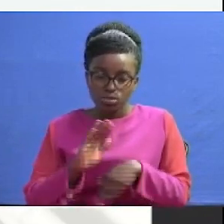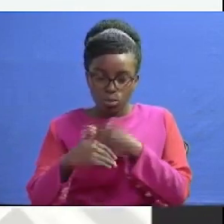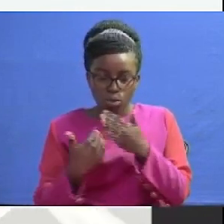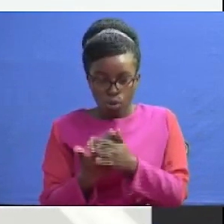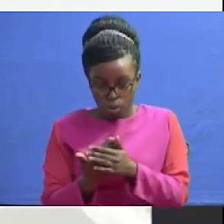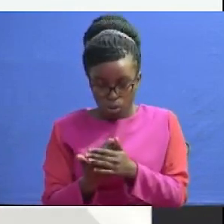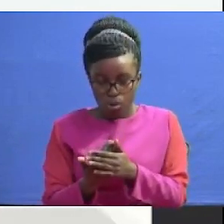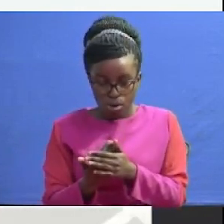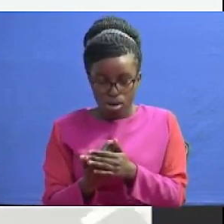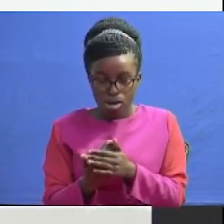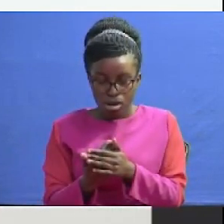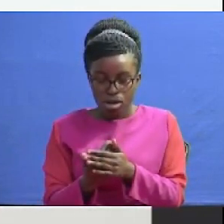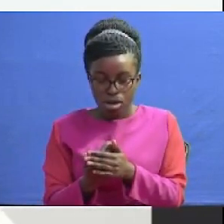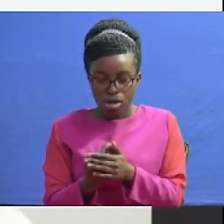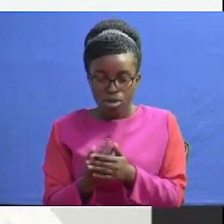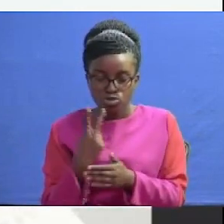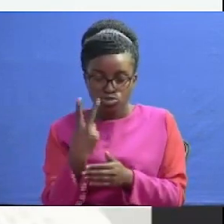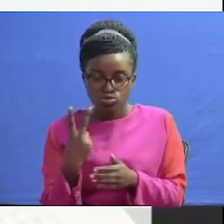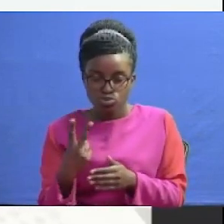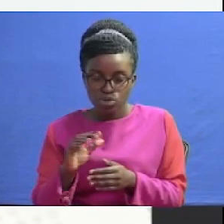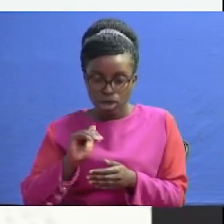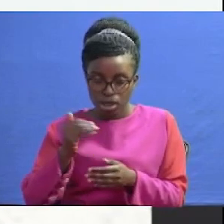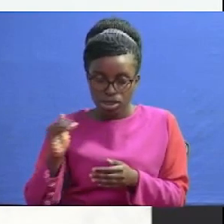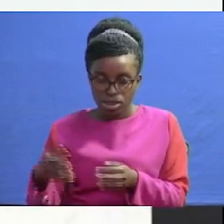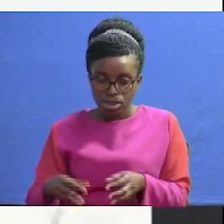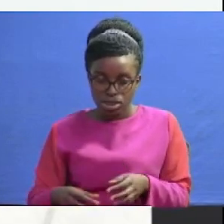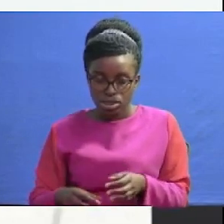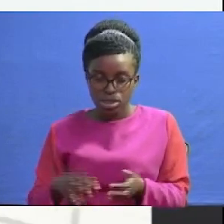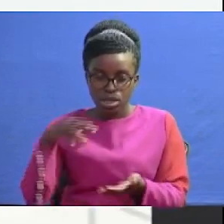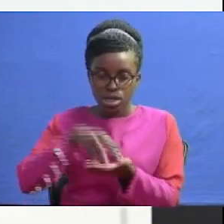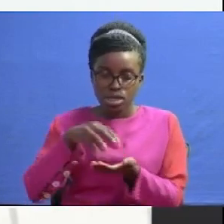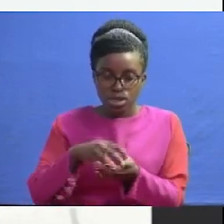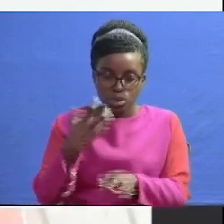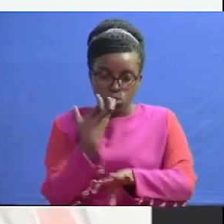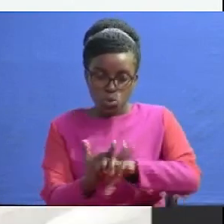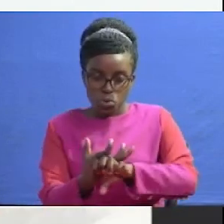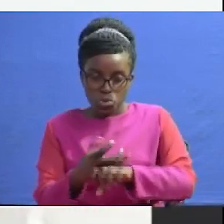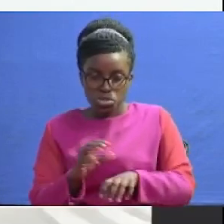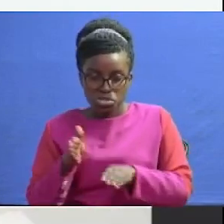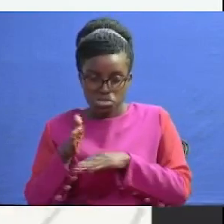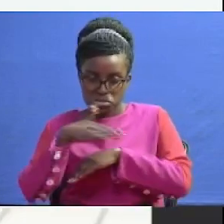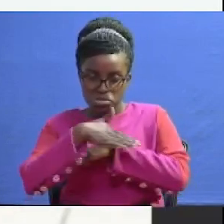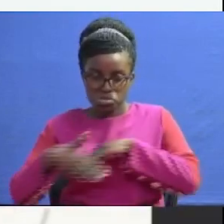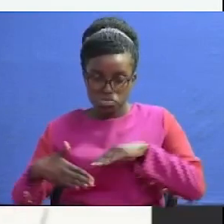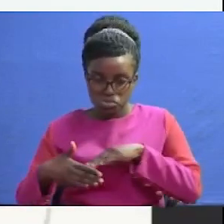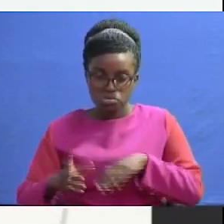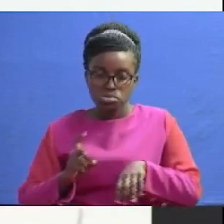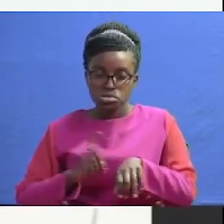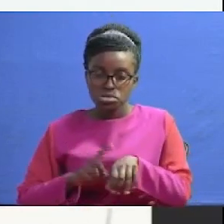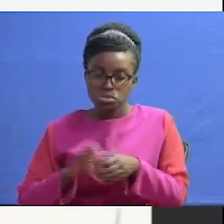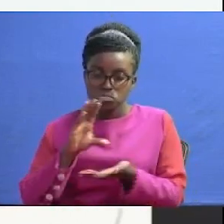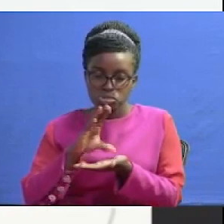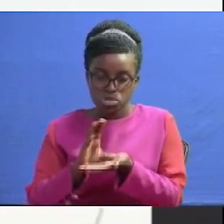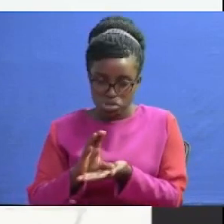friendship between our two countries is the cornerstone of the shared socio-economic endeavors that